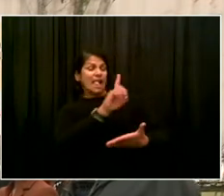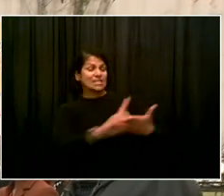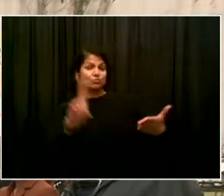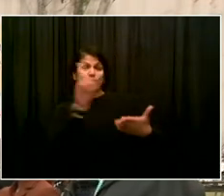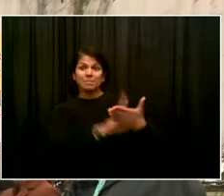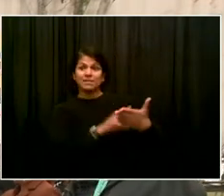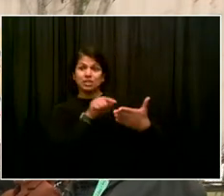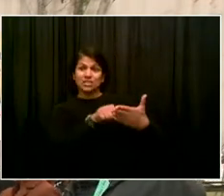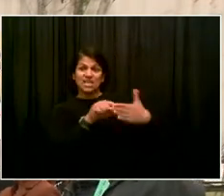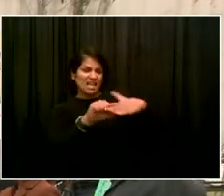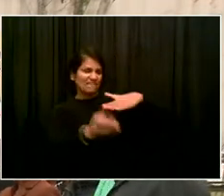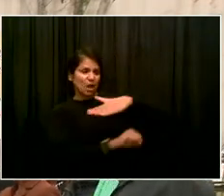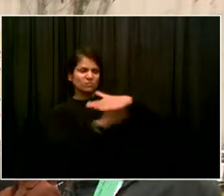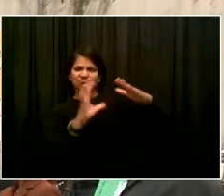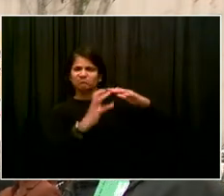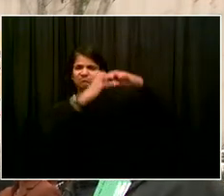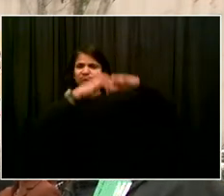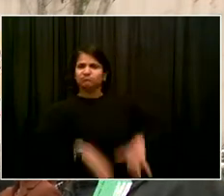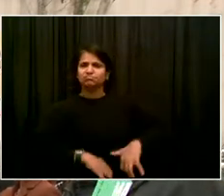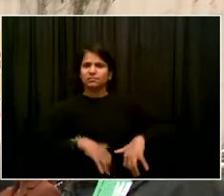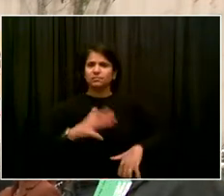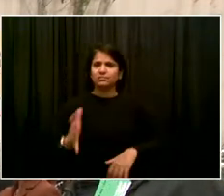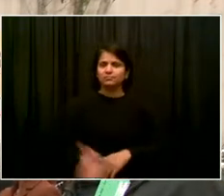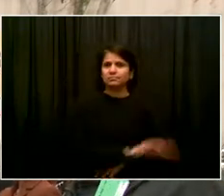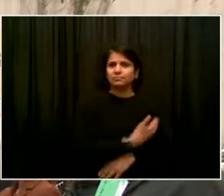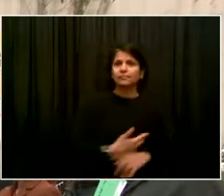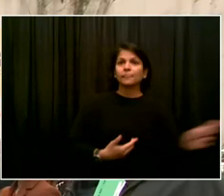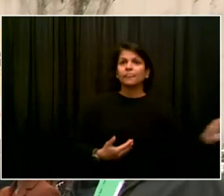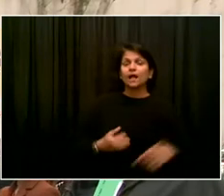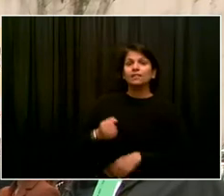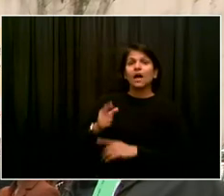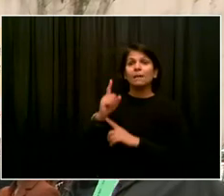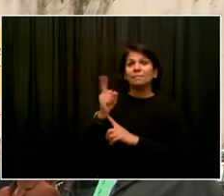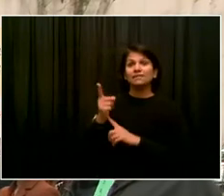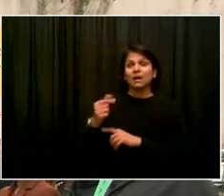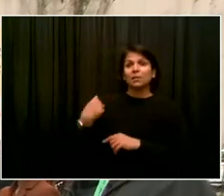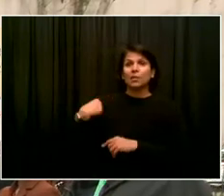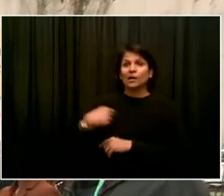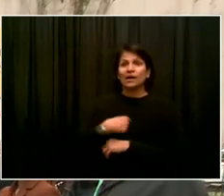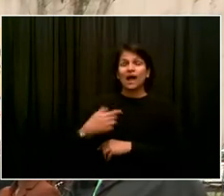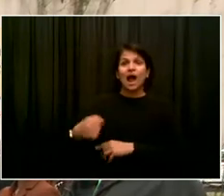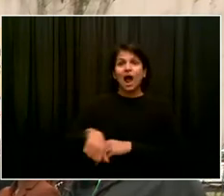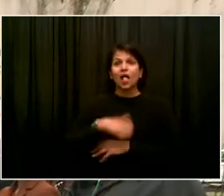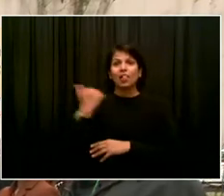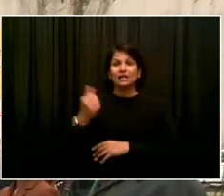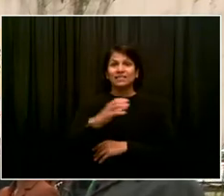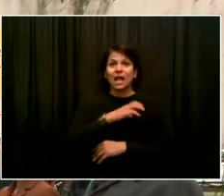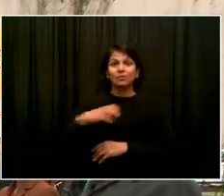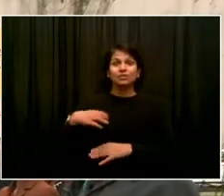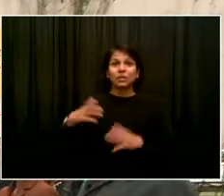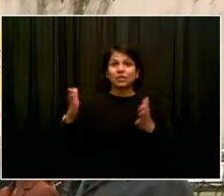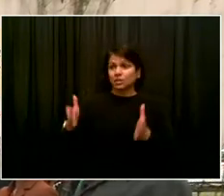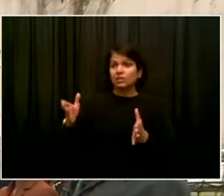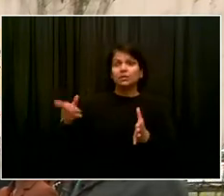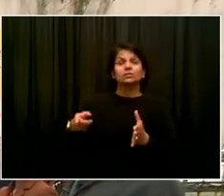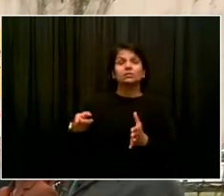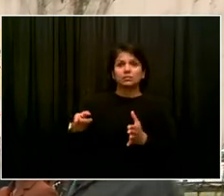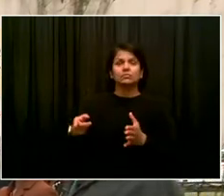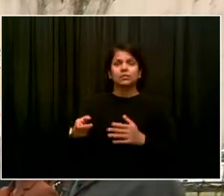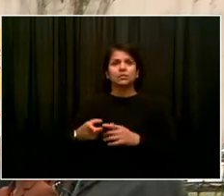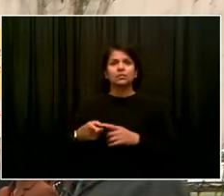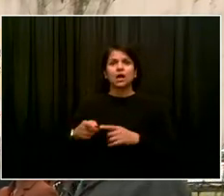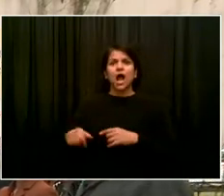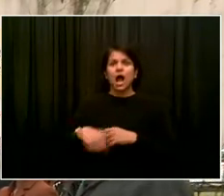fellow commissioners and staff of the commission and some people who've gathered, New Yorkers who've been a part of this effort from